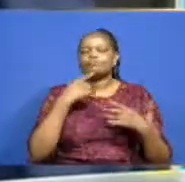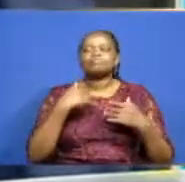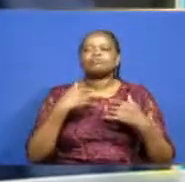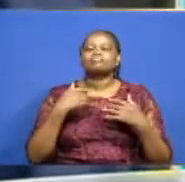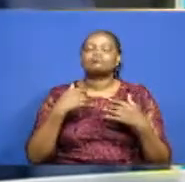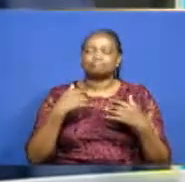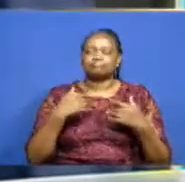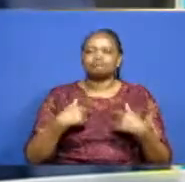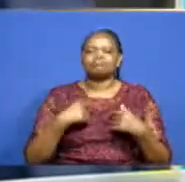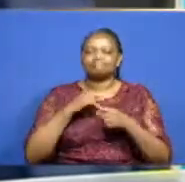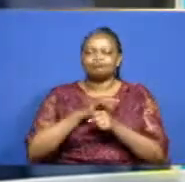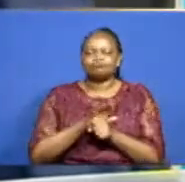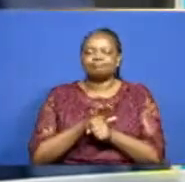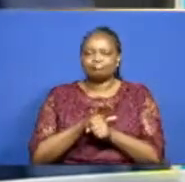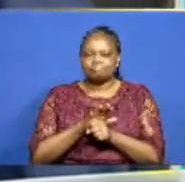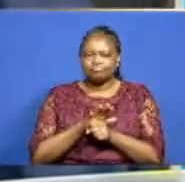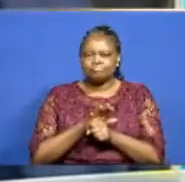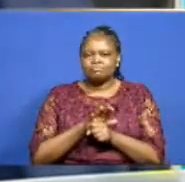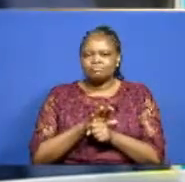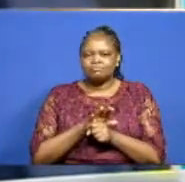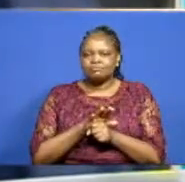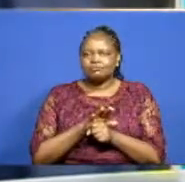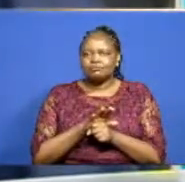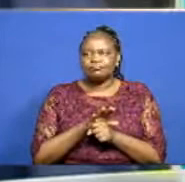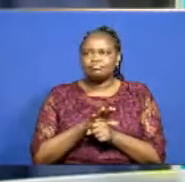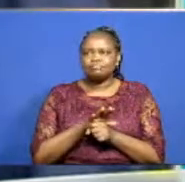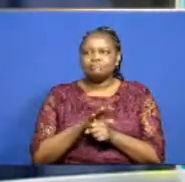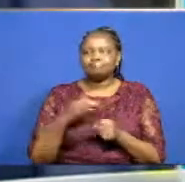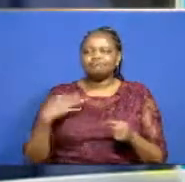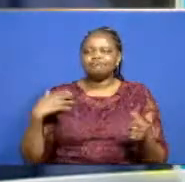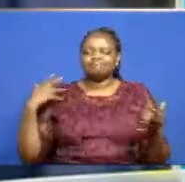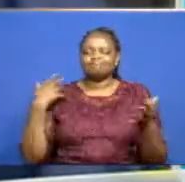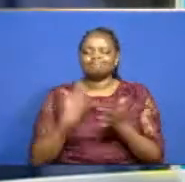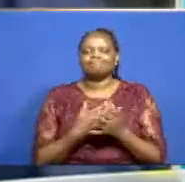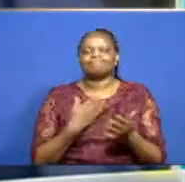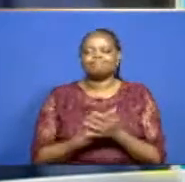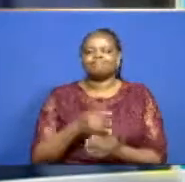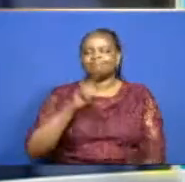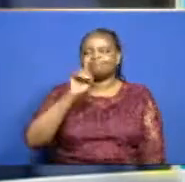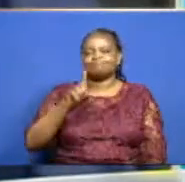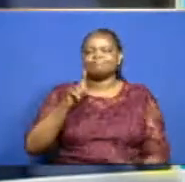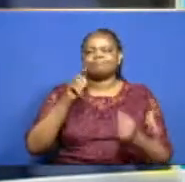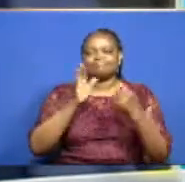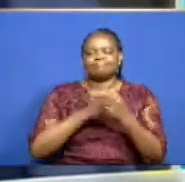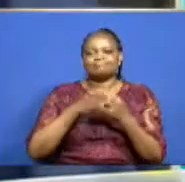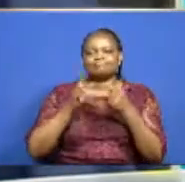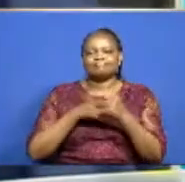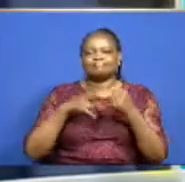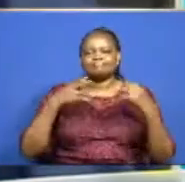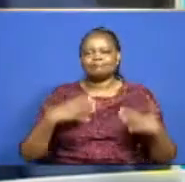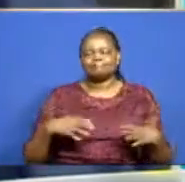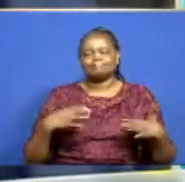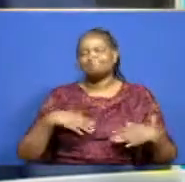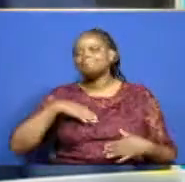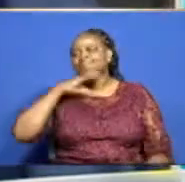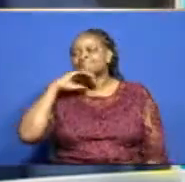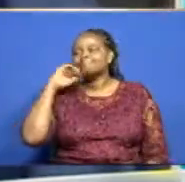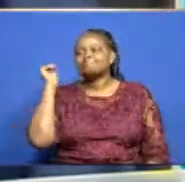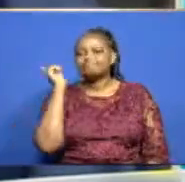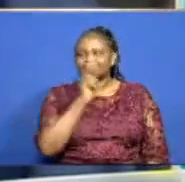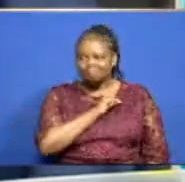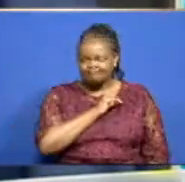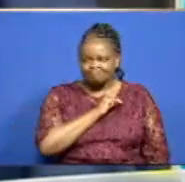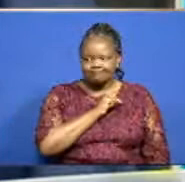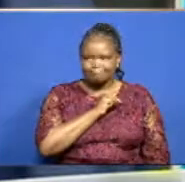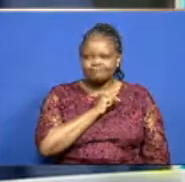tested positive to COVID-19, and so far about 197 people have succumbed to this